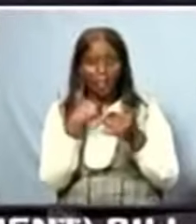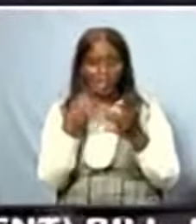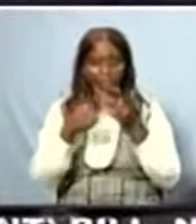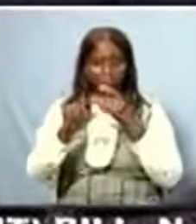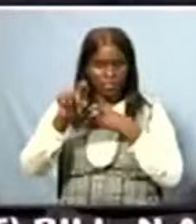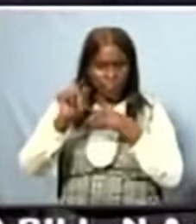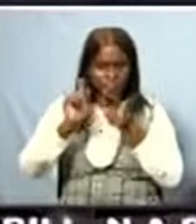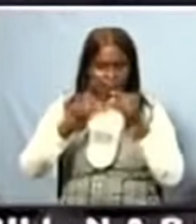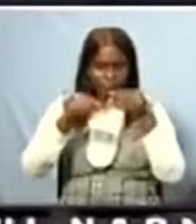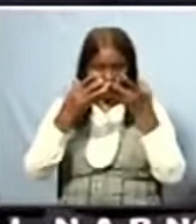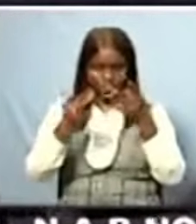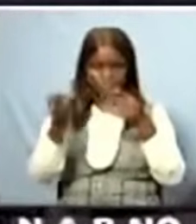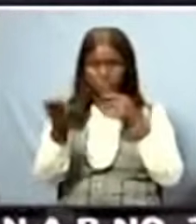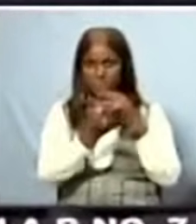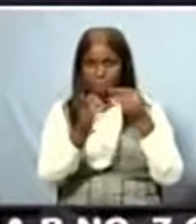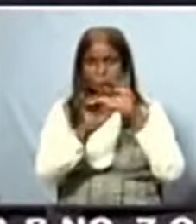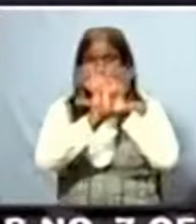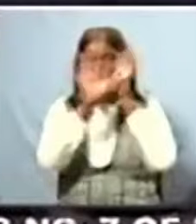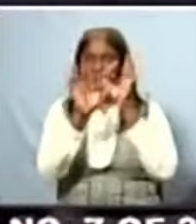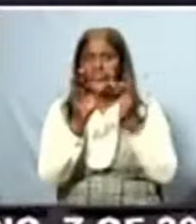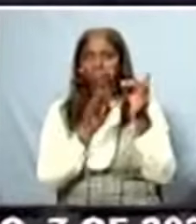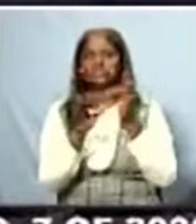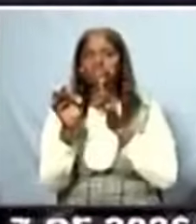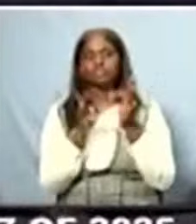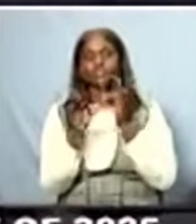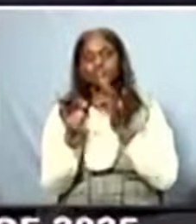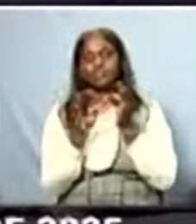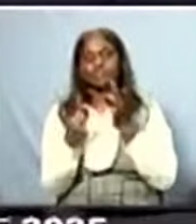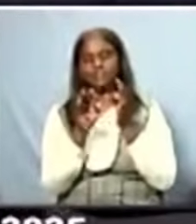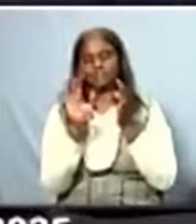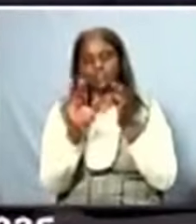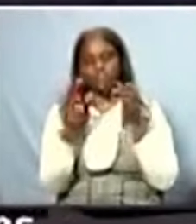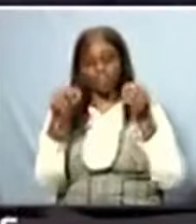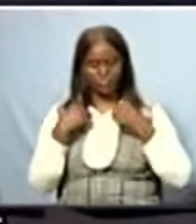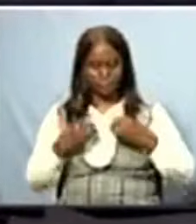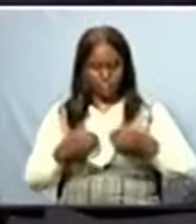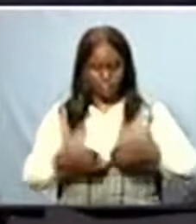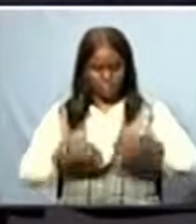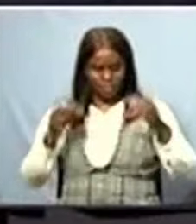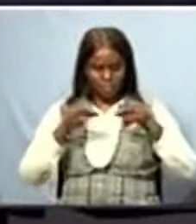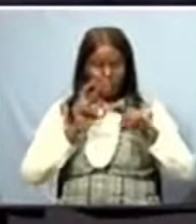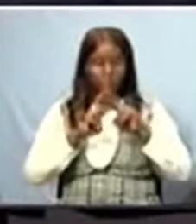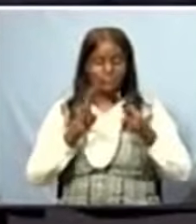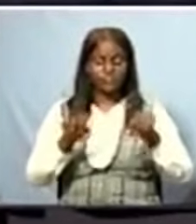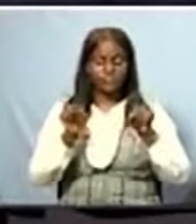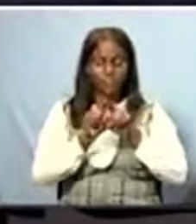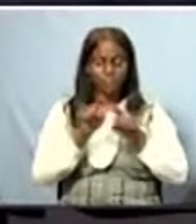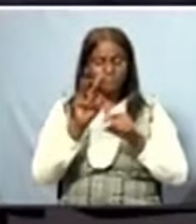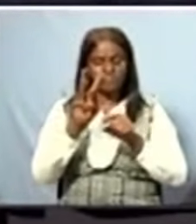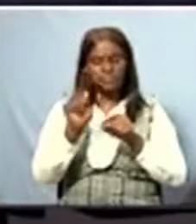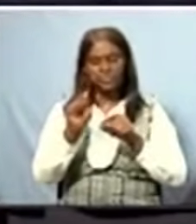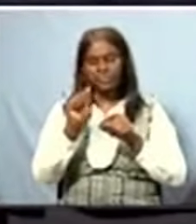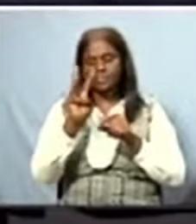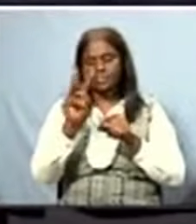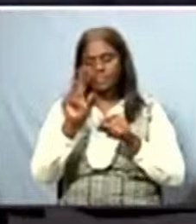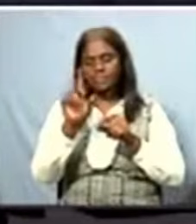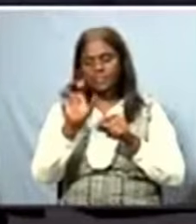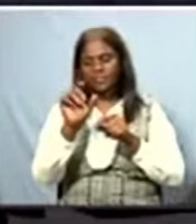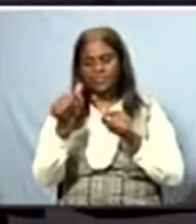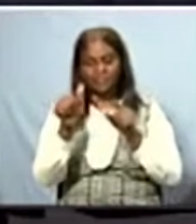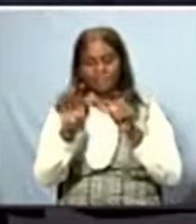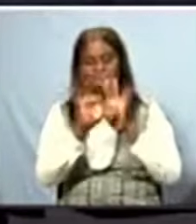to provide a clear definition of mayor, council chairperson, and ward councillor, as